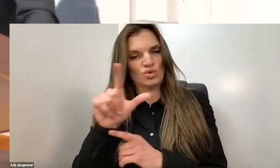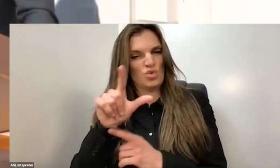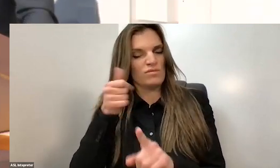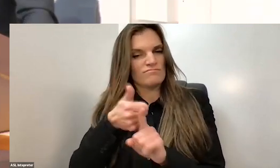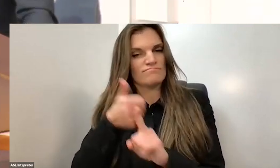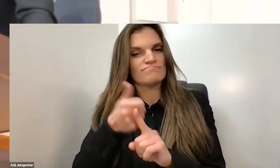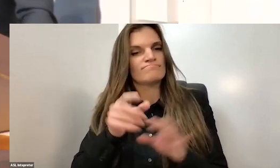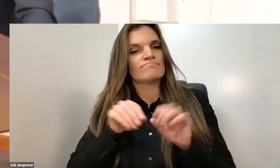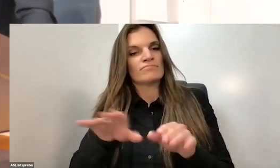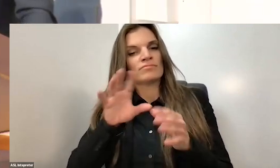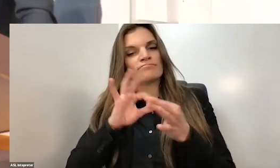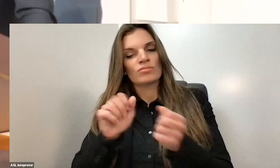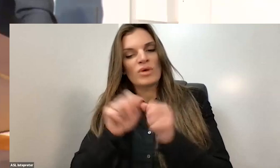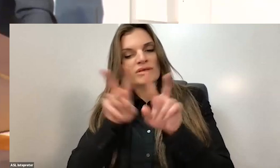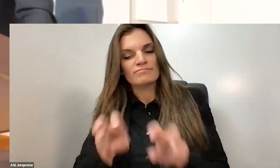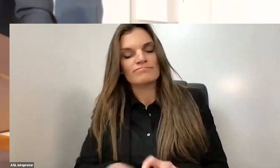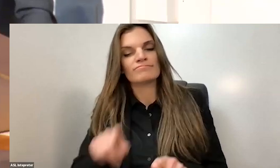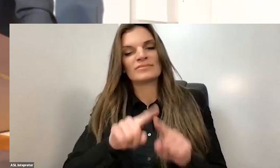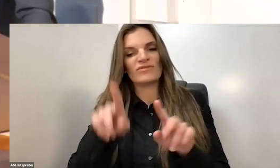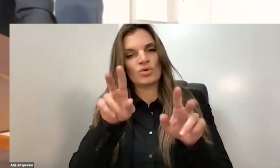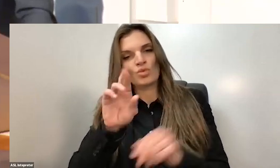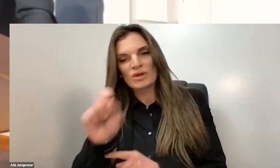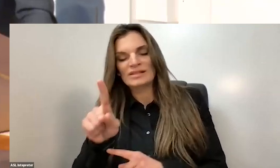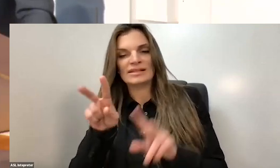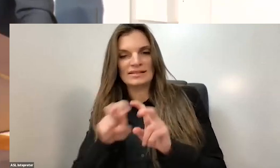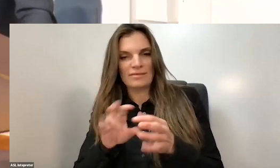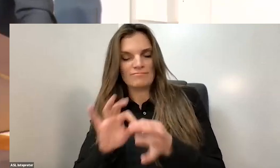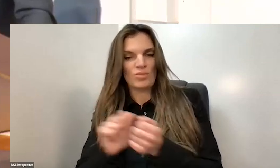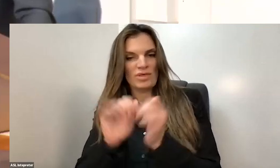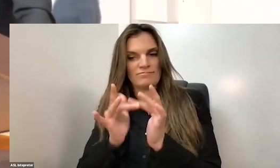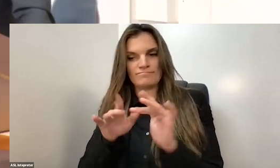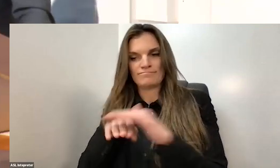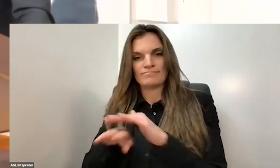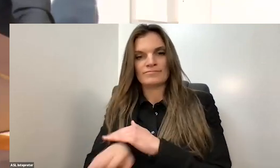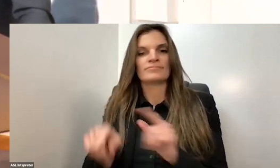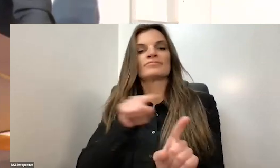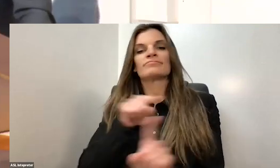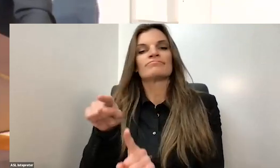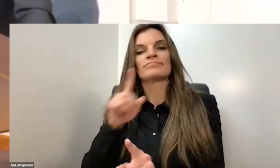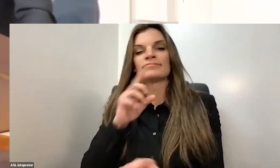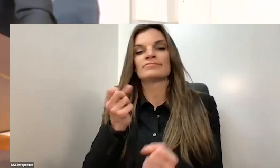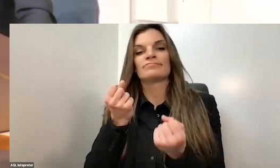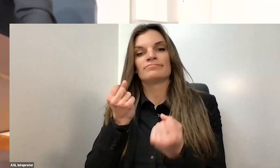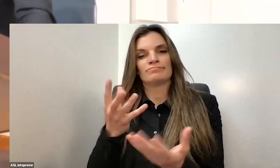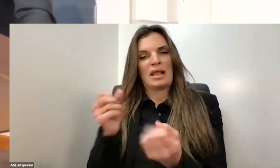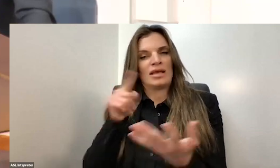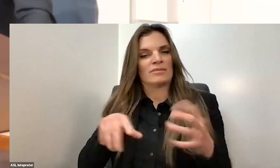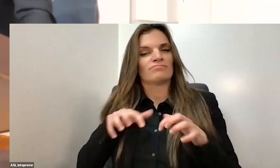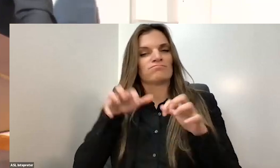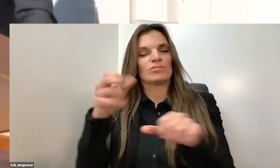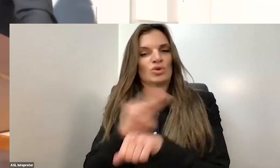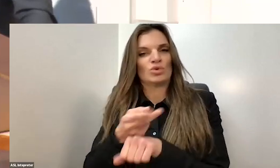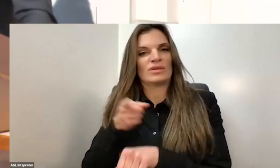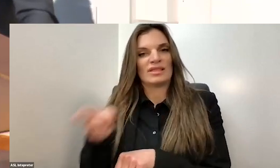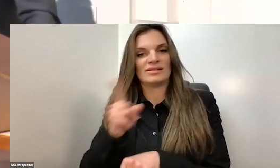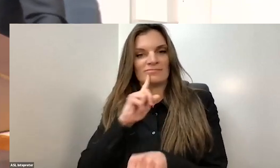because this is an award that's bestowed on only one or two people a year across tens of